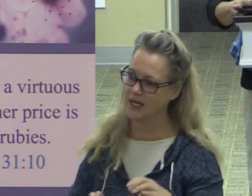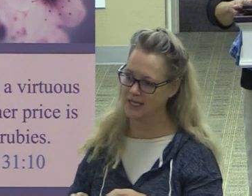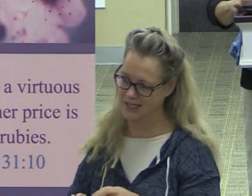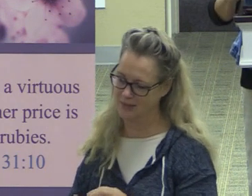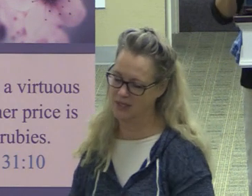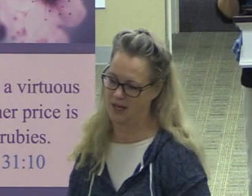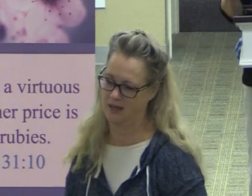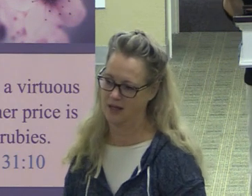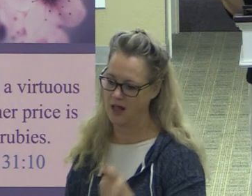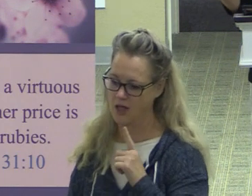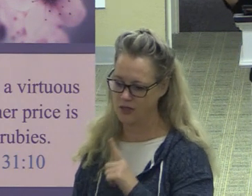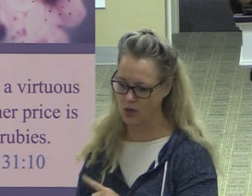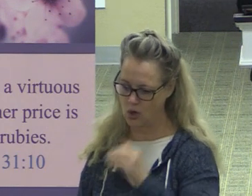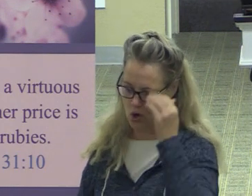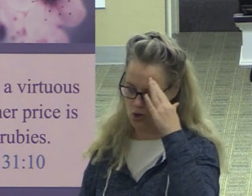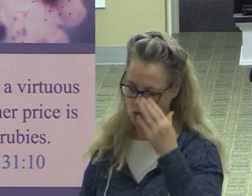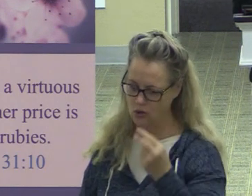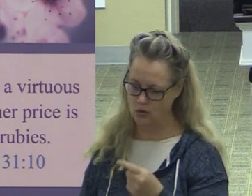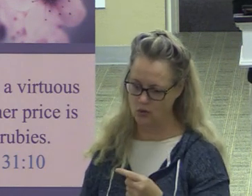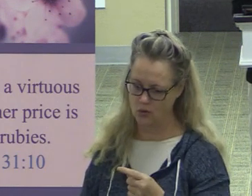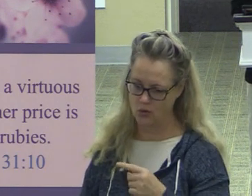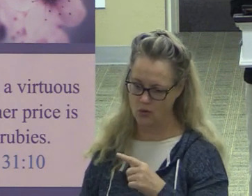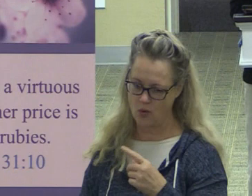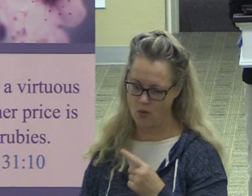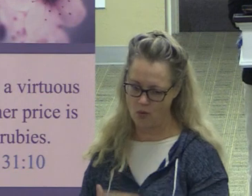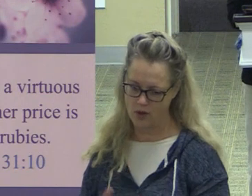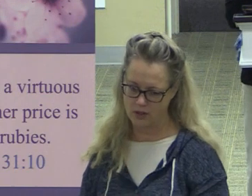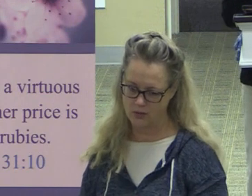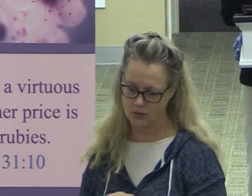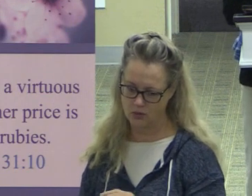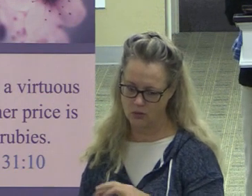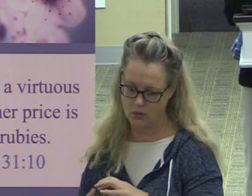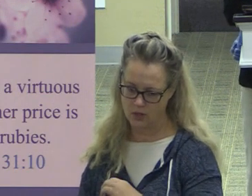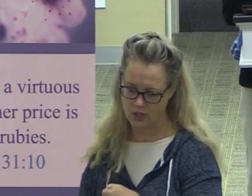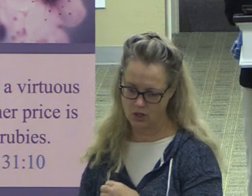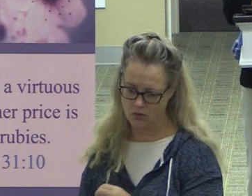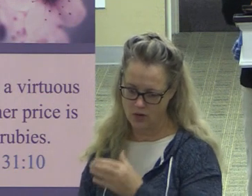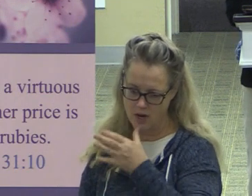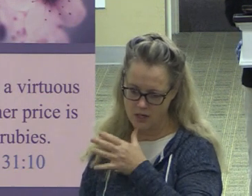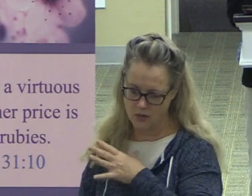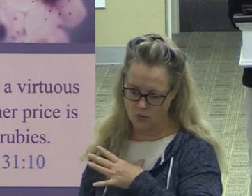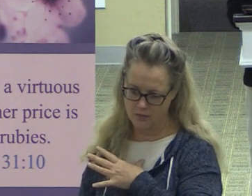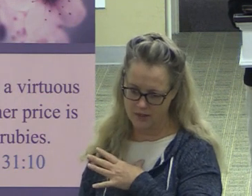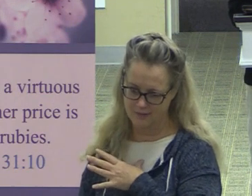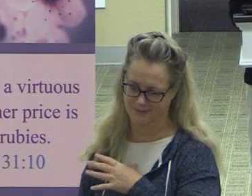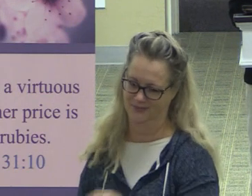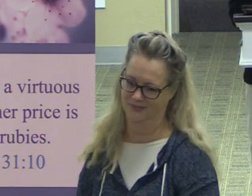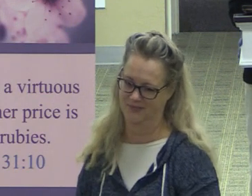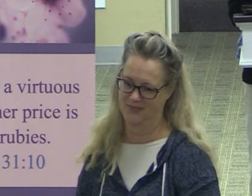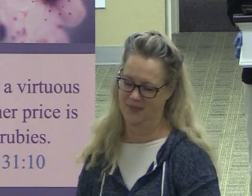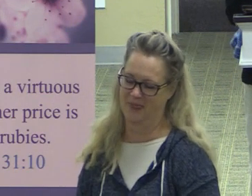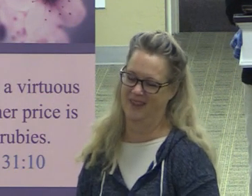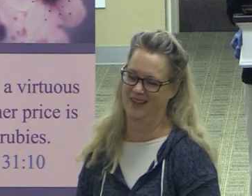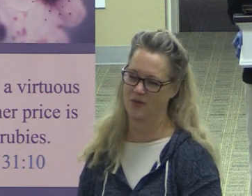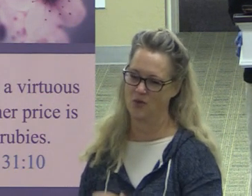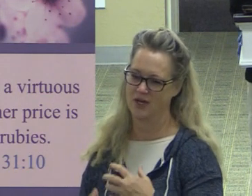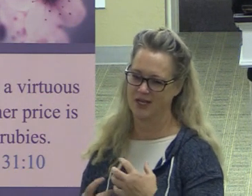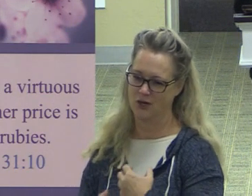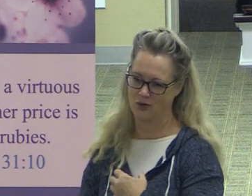The Lord knew what He was doing when he created woman to go, woman to go with a man.